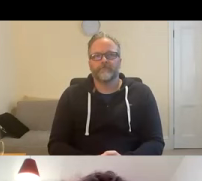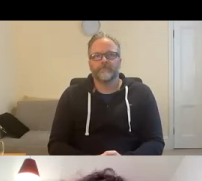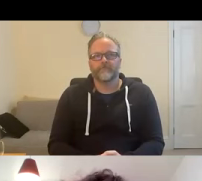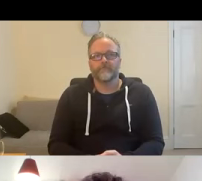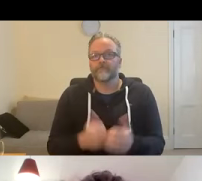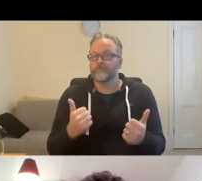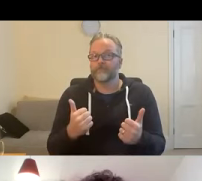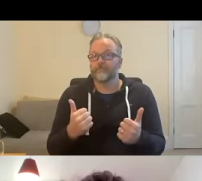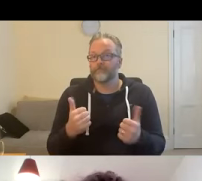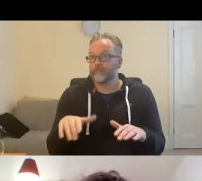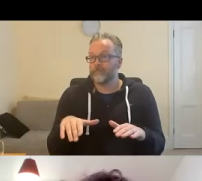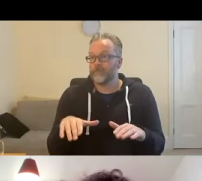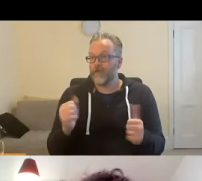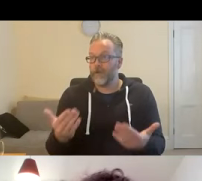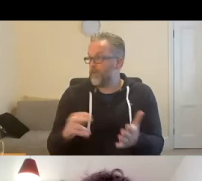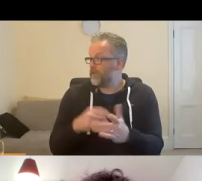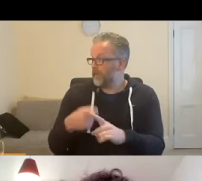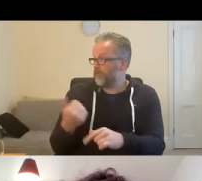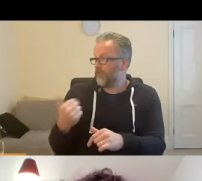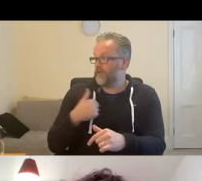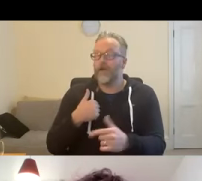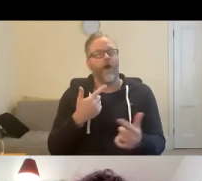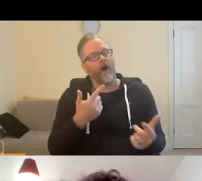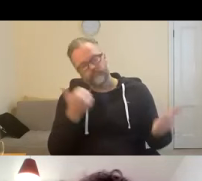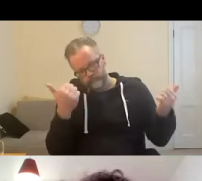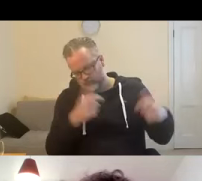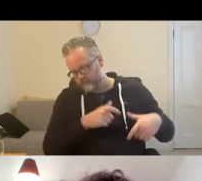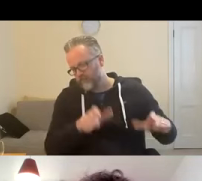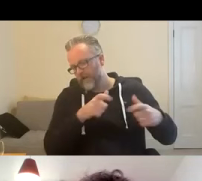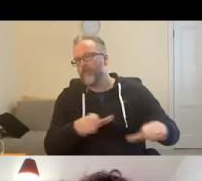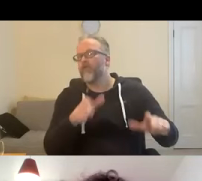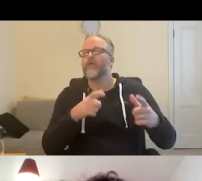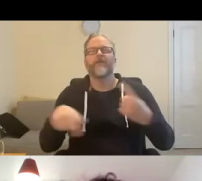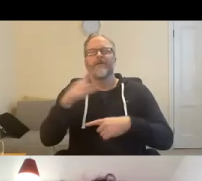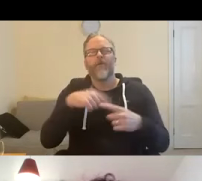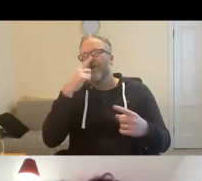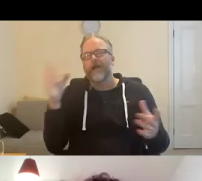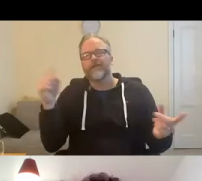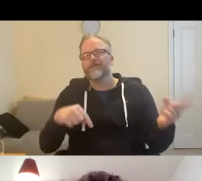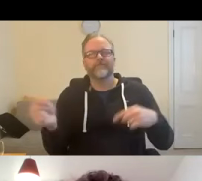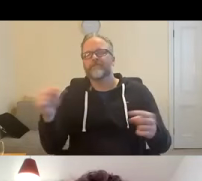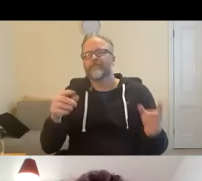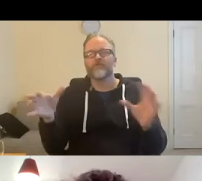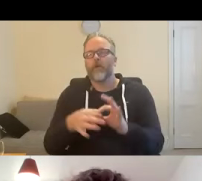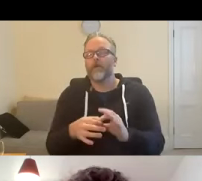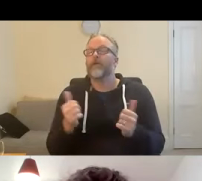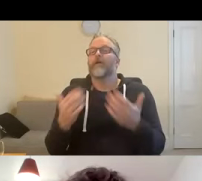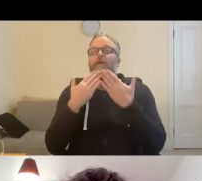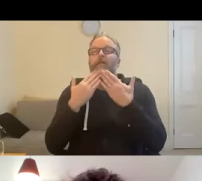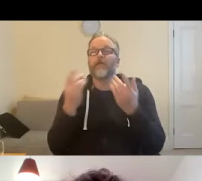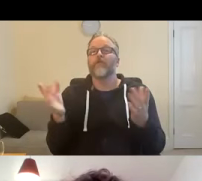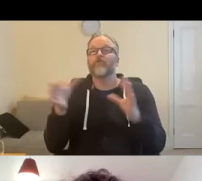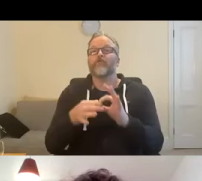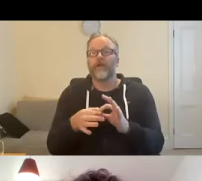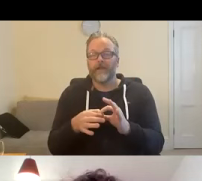Is it okay for me to get started, Nick? Yeah, I would crack on and people can join. Thank you everyone for joining. So I'm